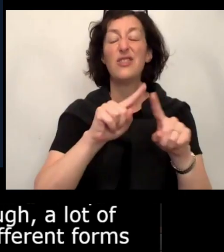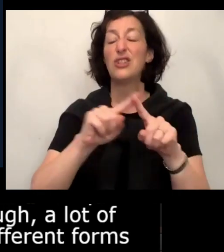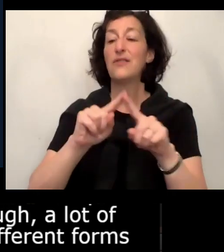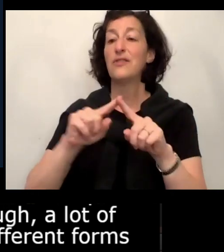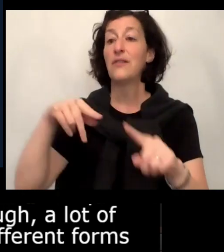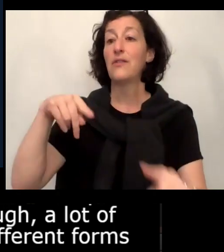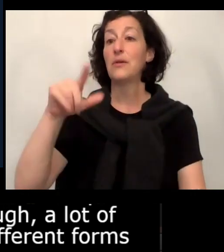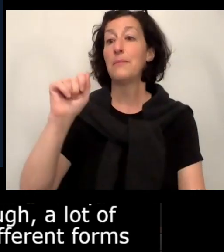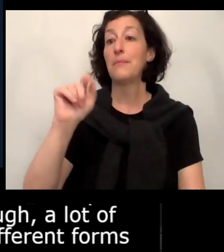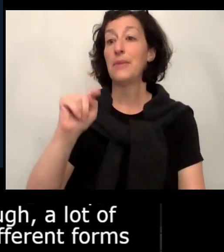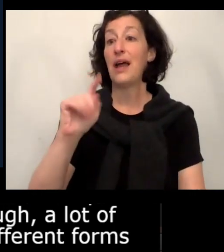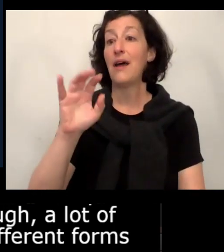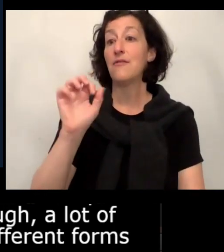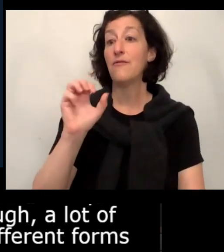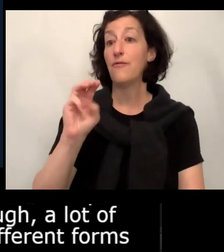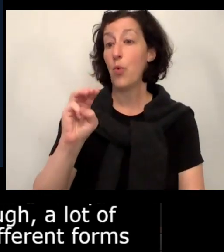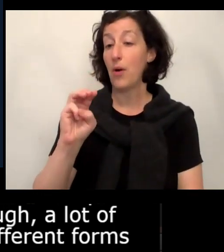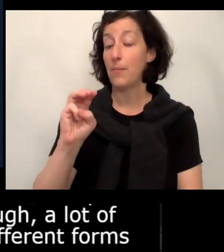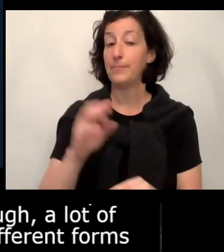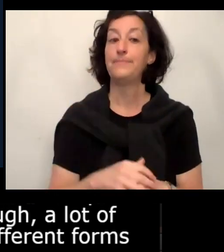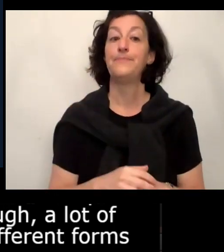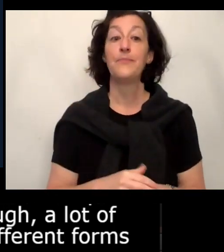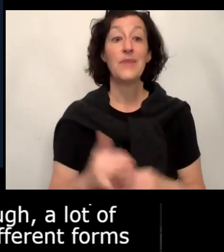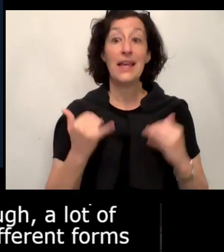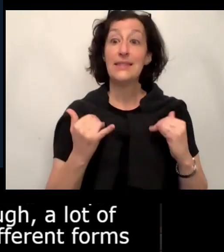But today I'll be focusing on